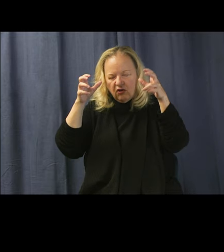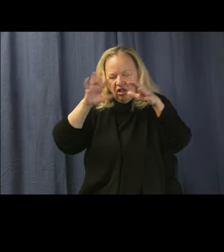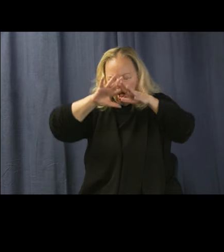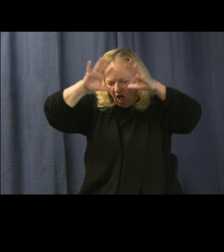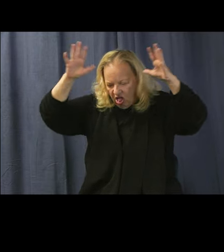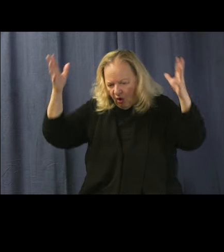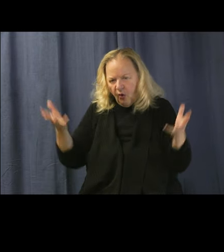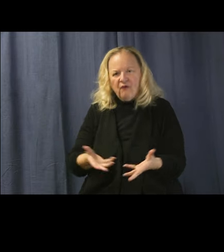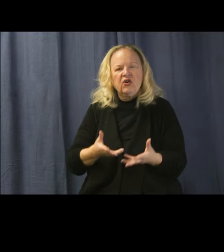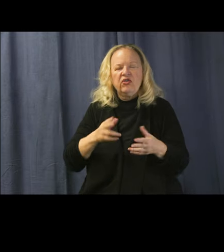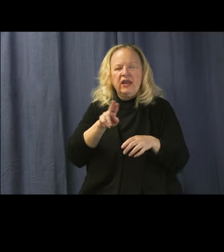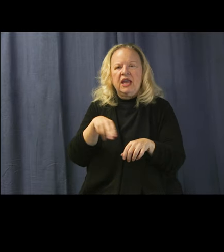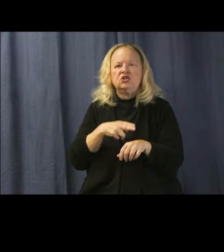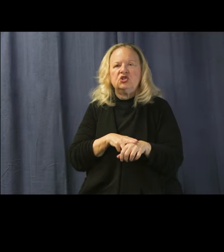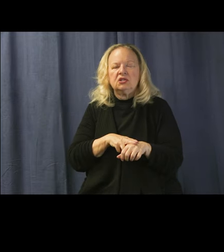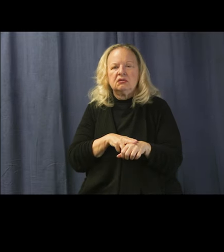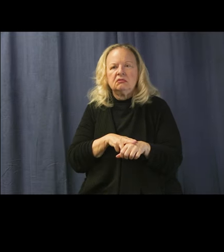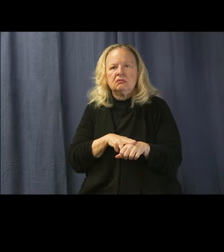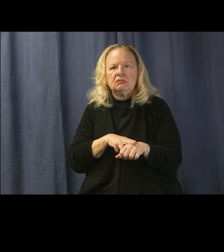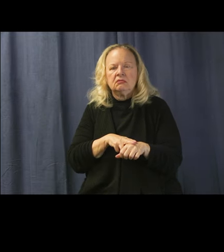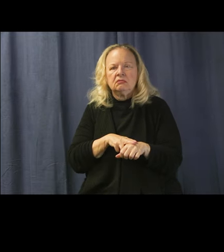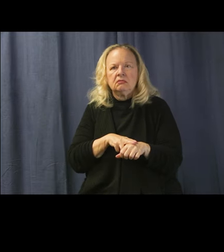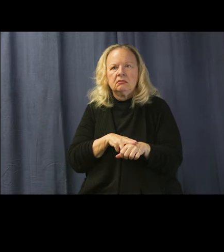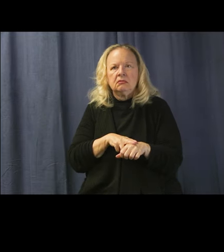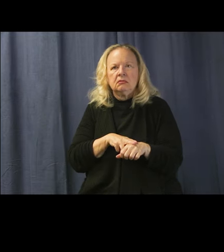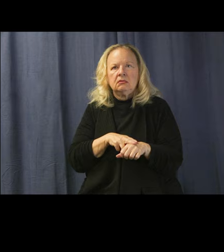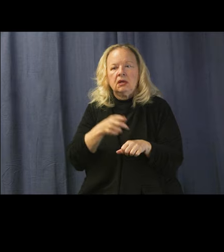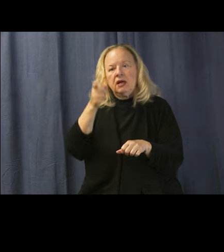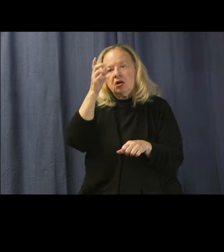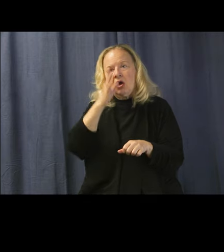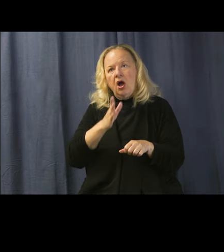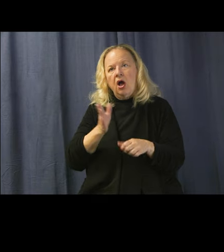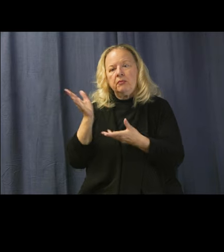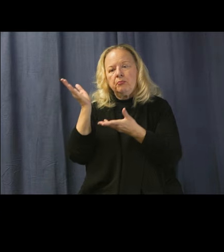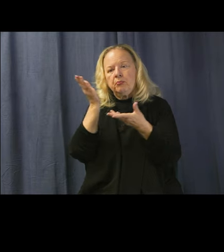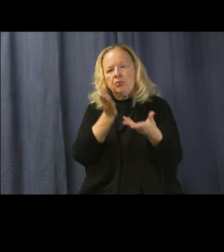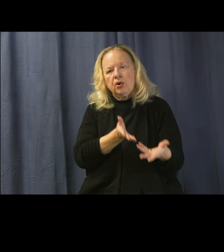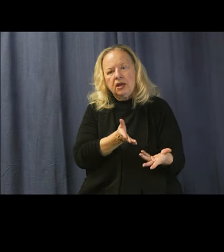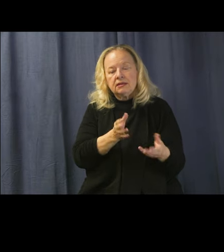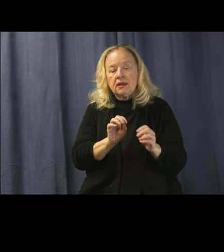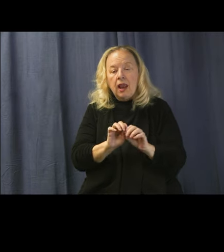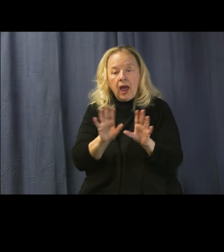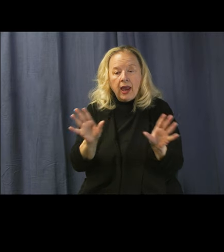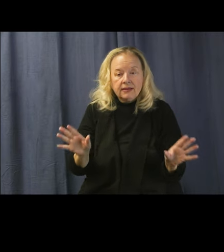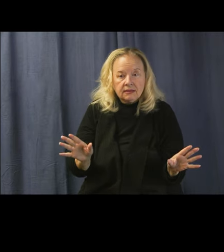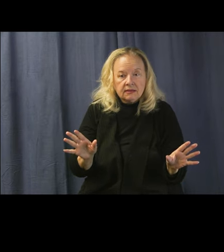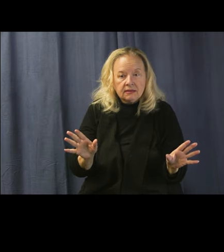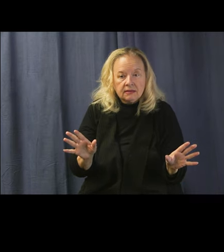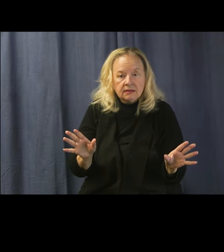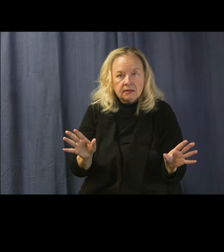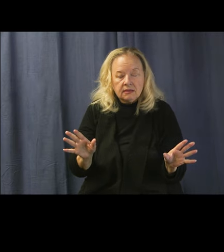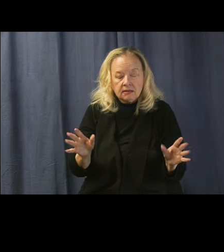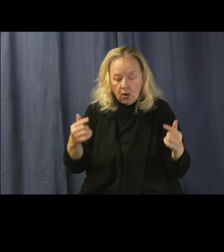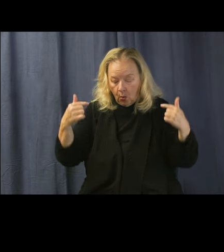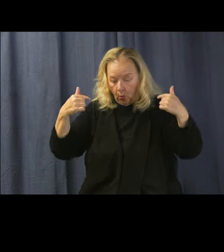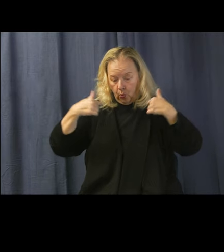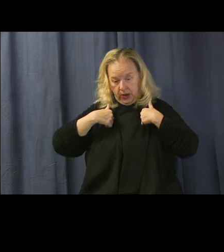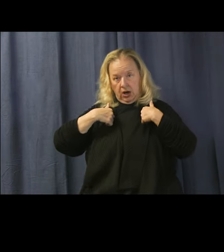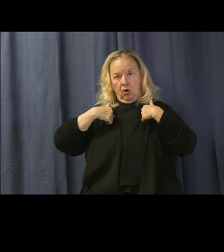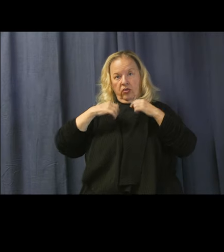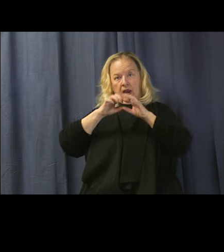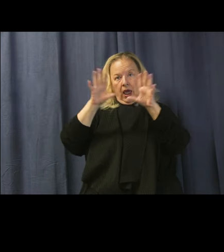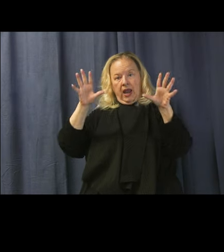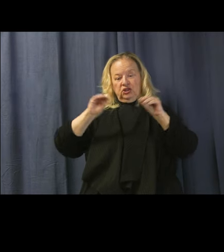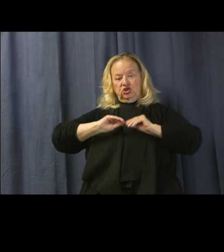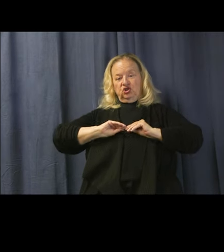all over the nations. And then God brings the light. And we're to be the light